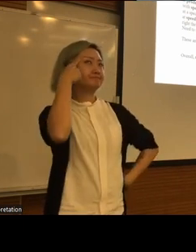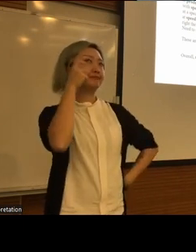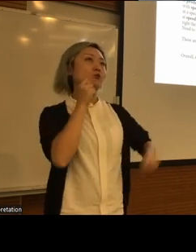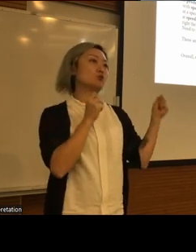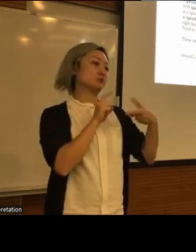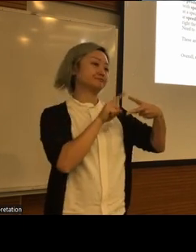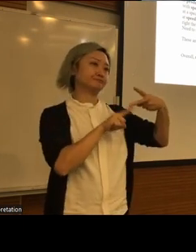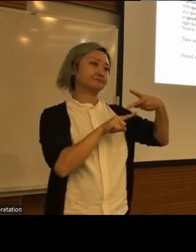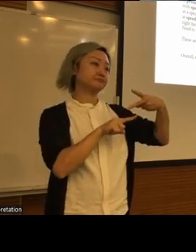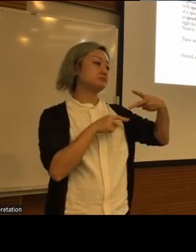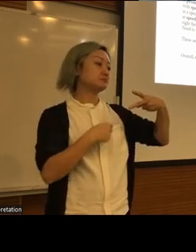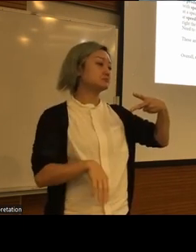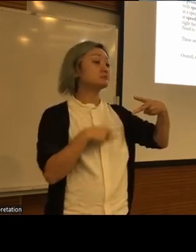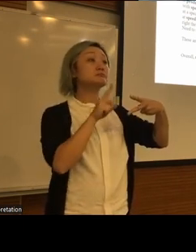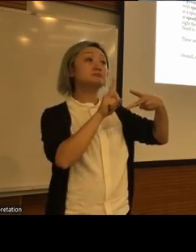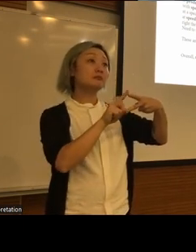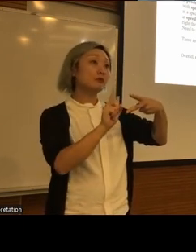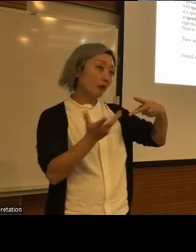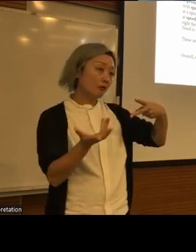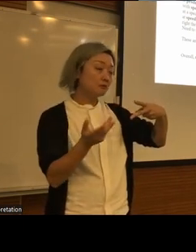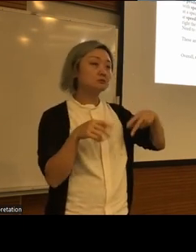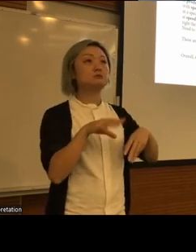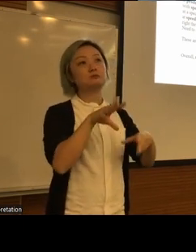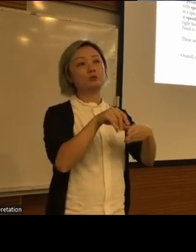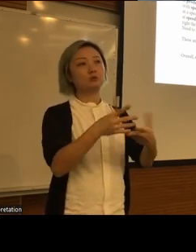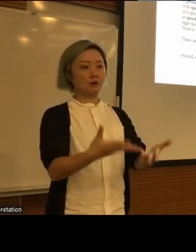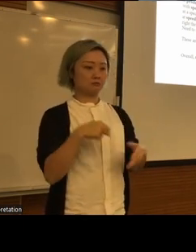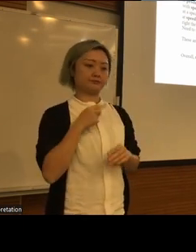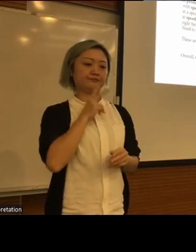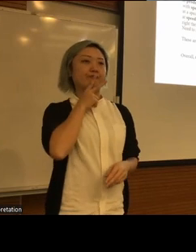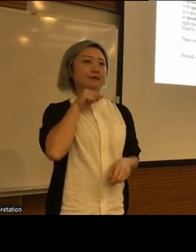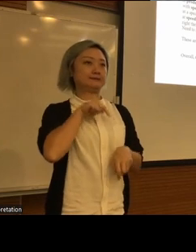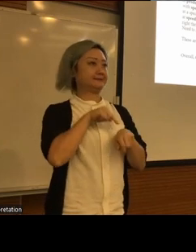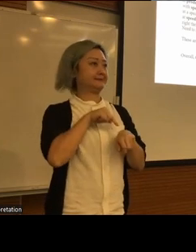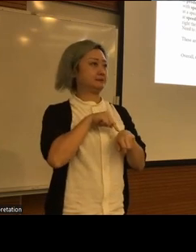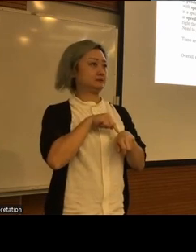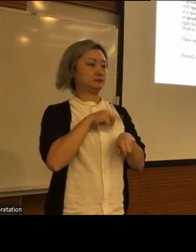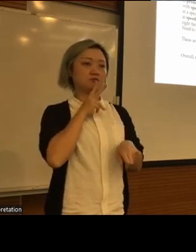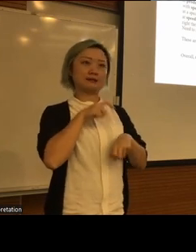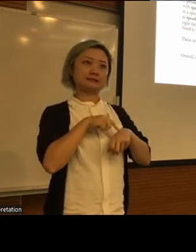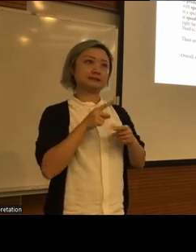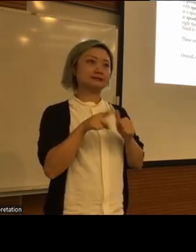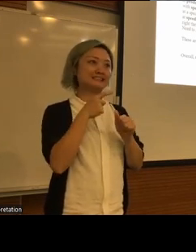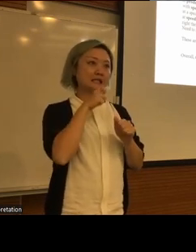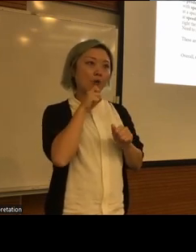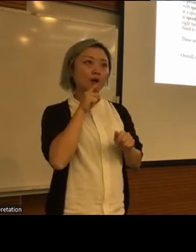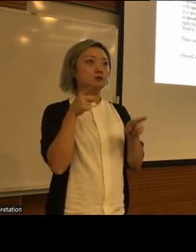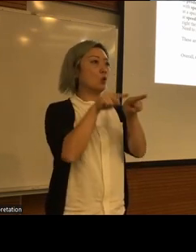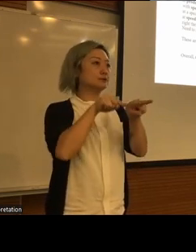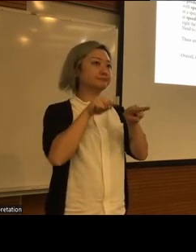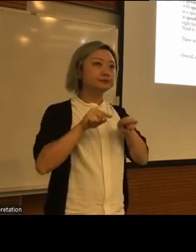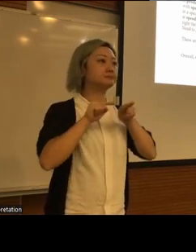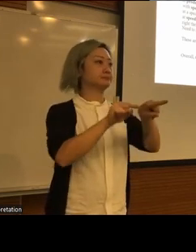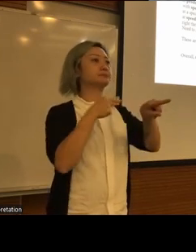are, first of all, when you do interpreting, you do at least two